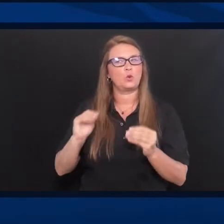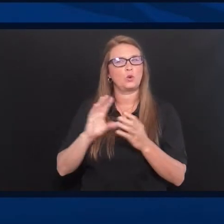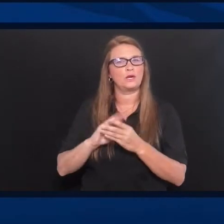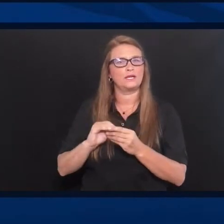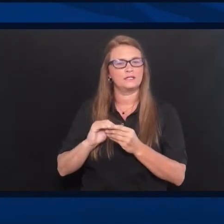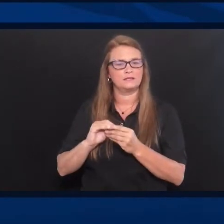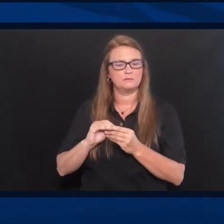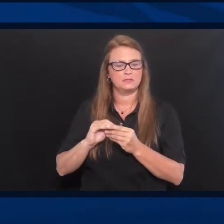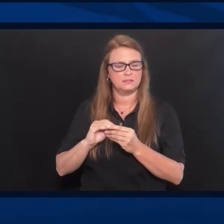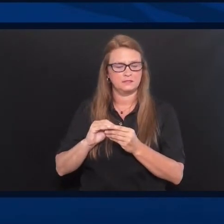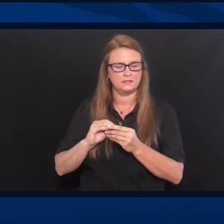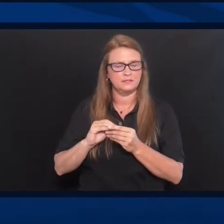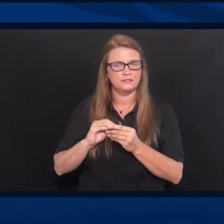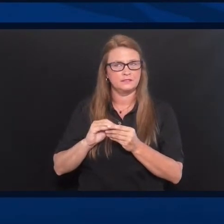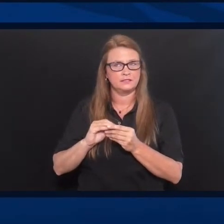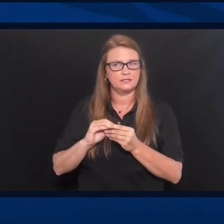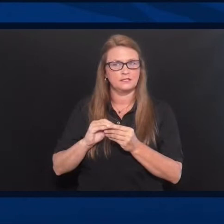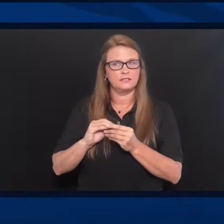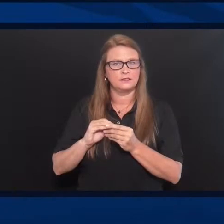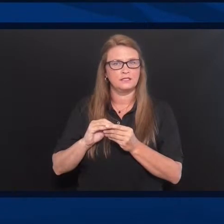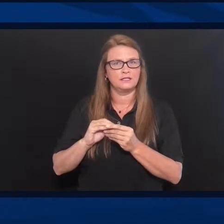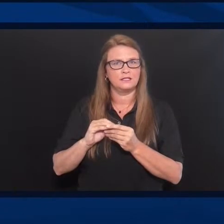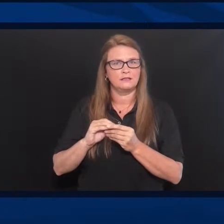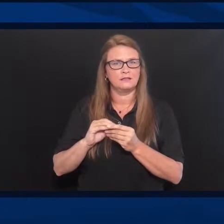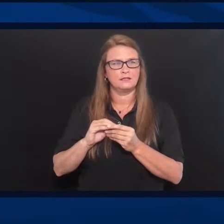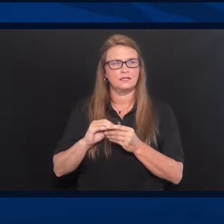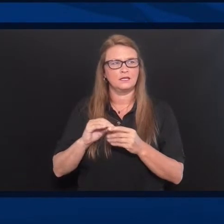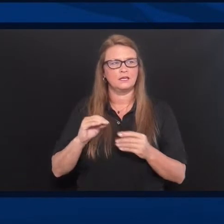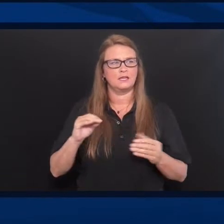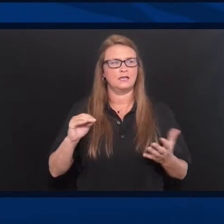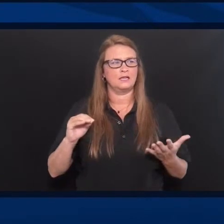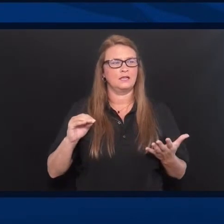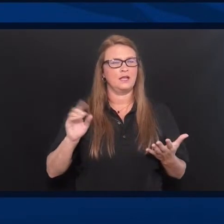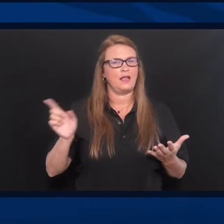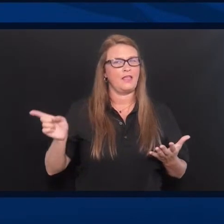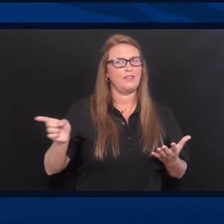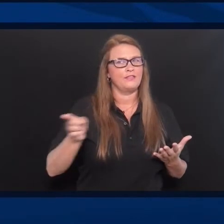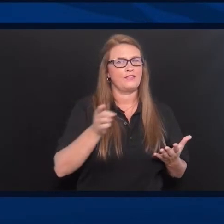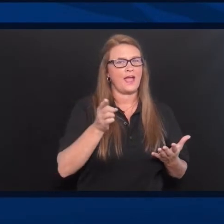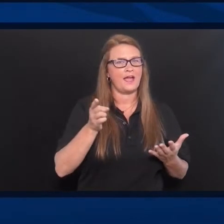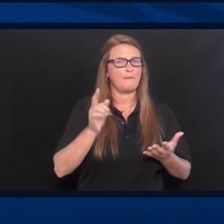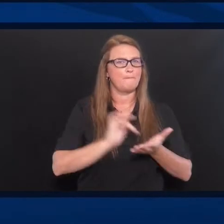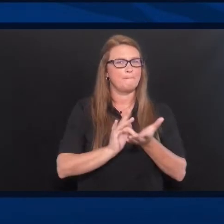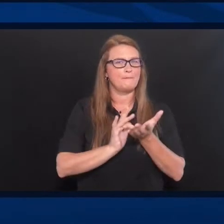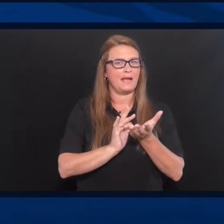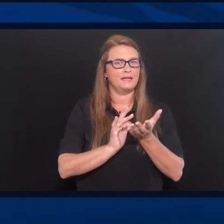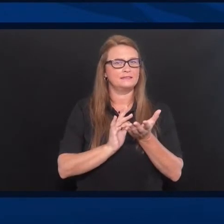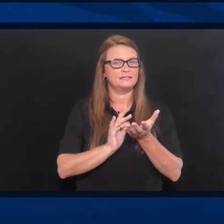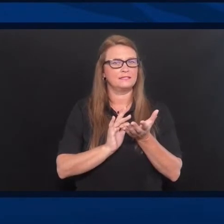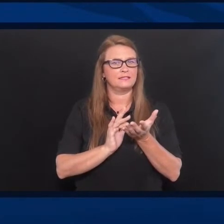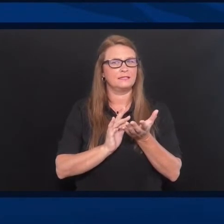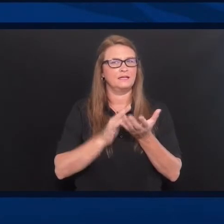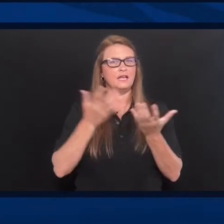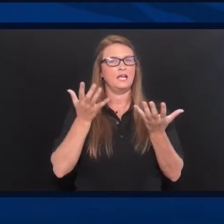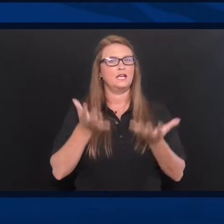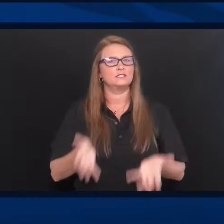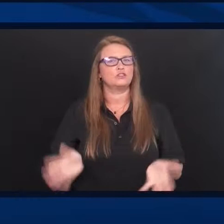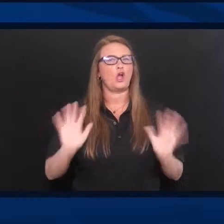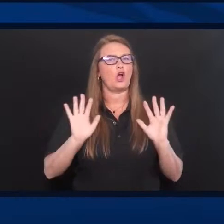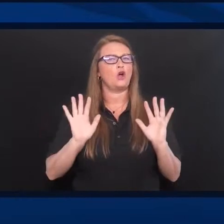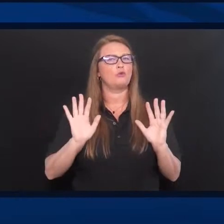has a name and it's now legal. But that the serum that's already in vials